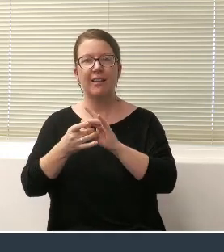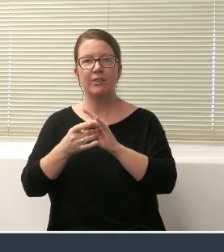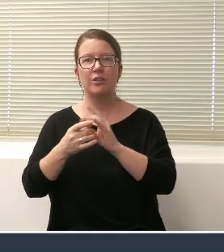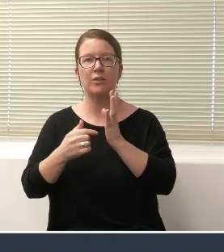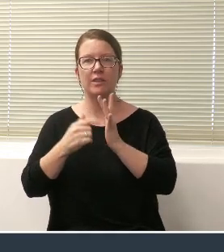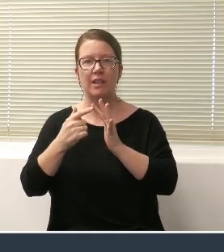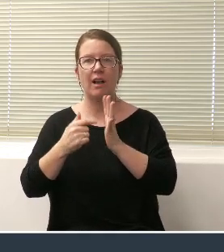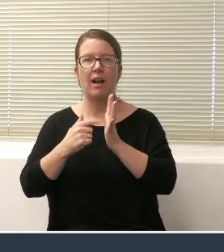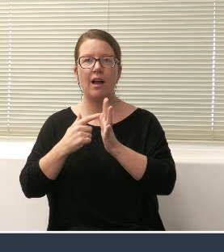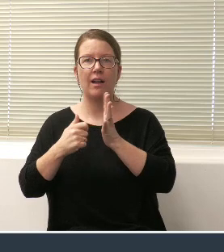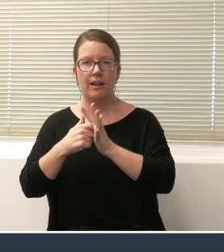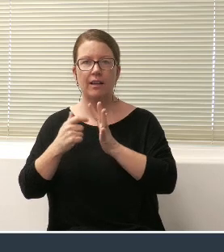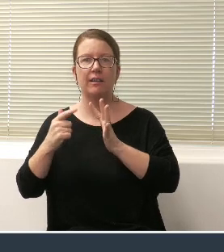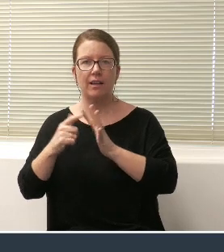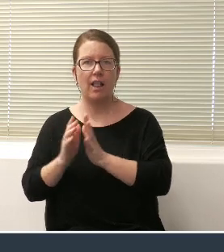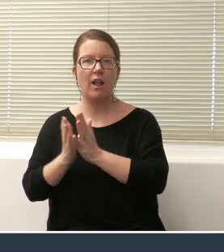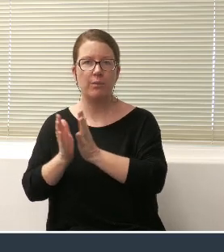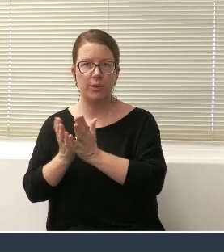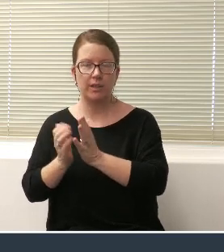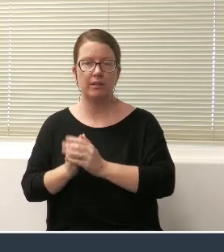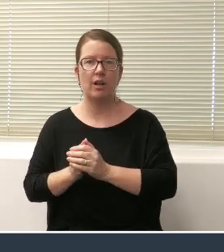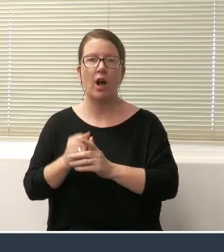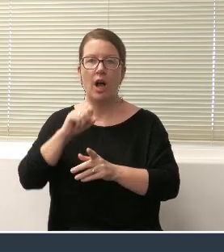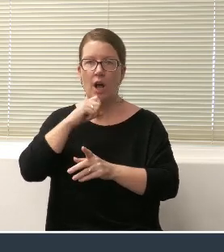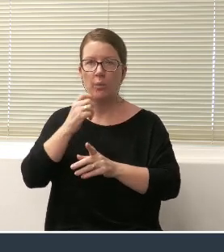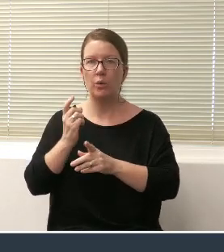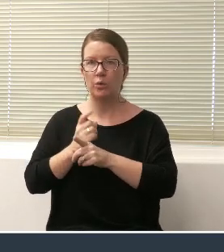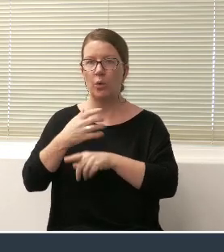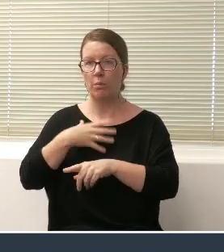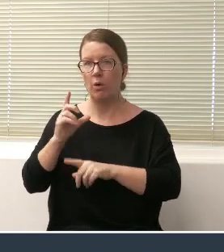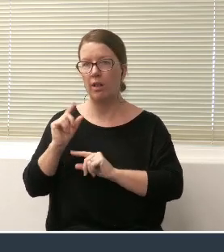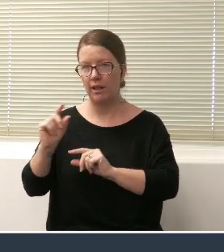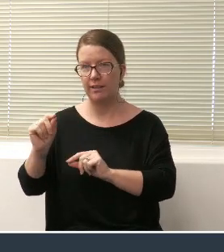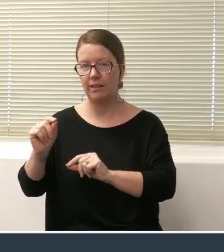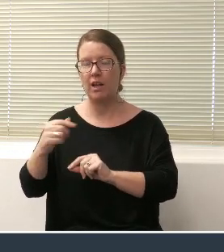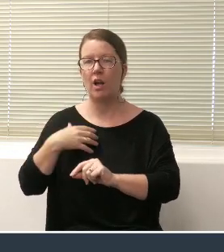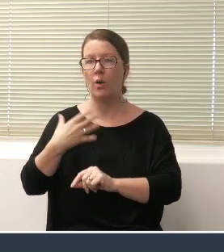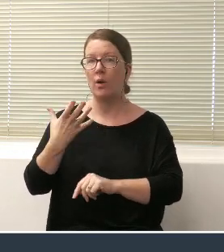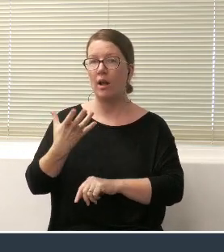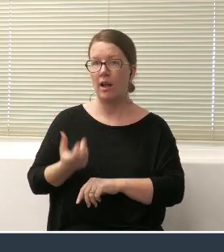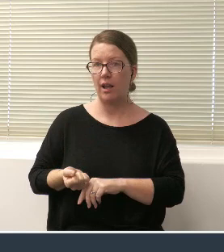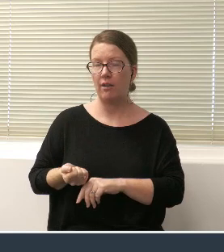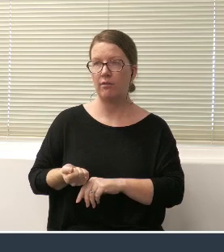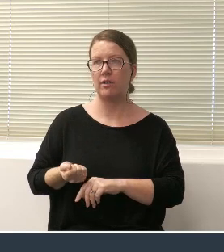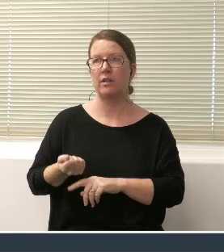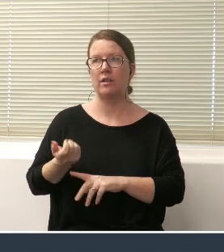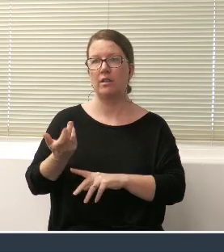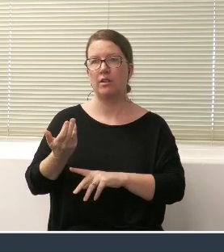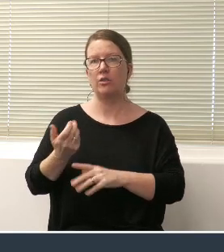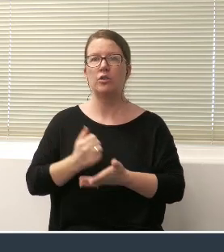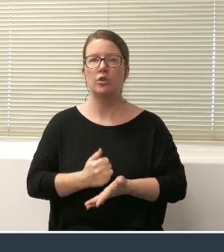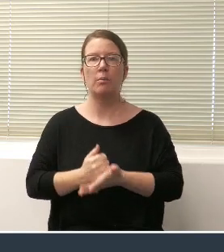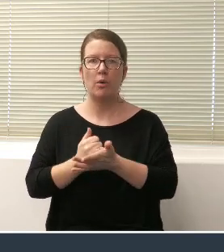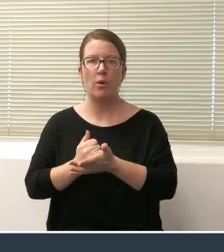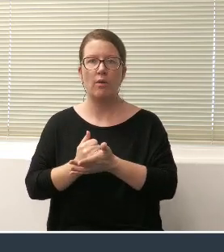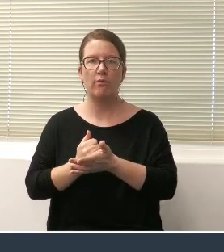and currently, and I'll speak against this later on as well, that I don't have a lot of